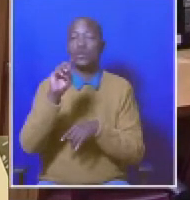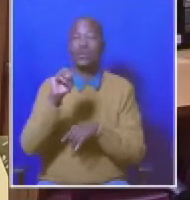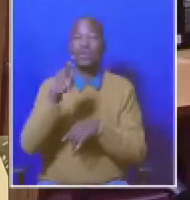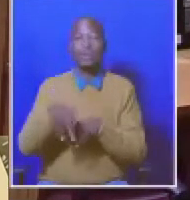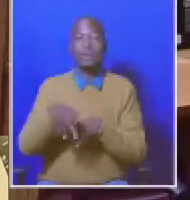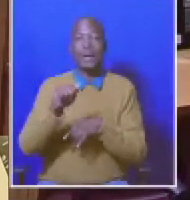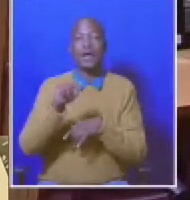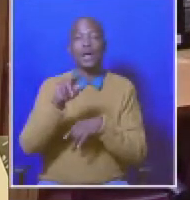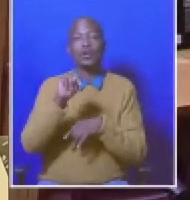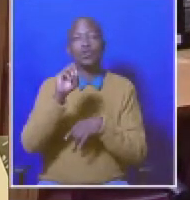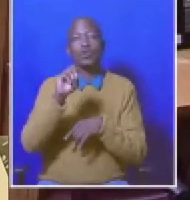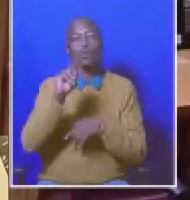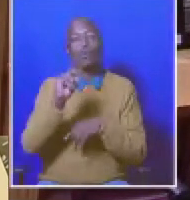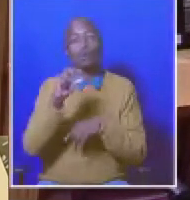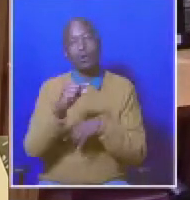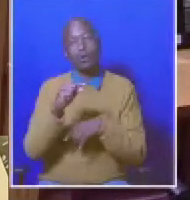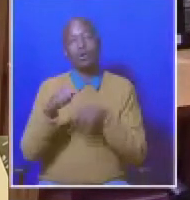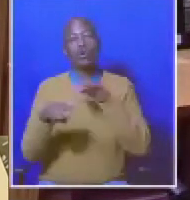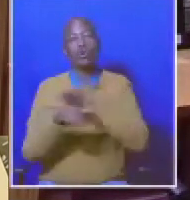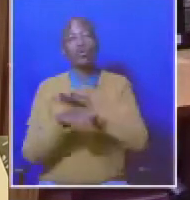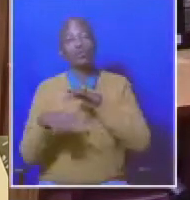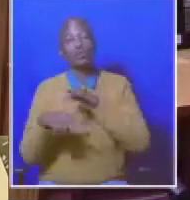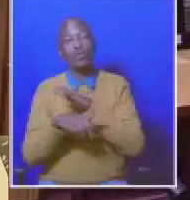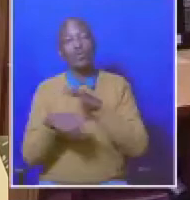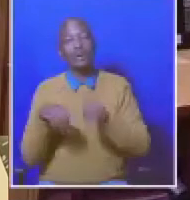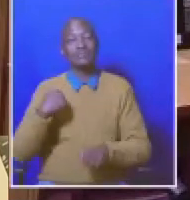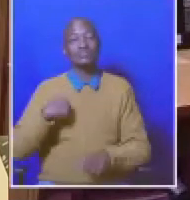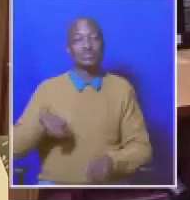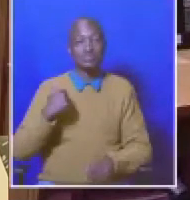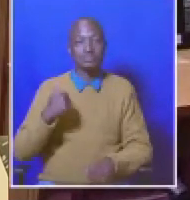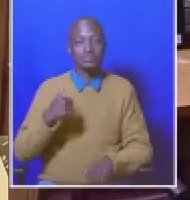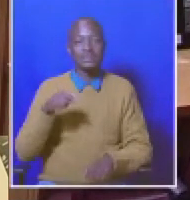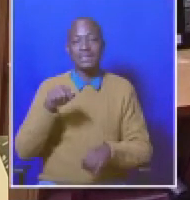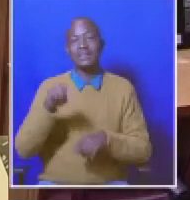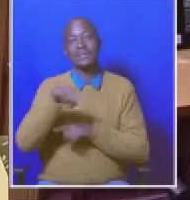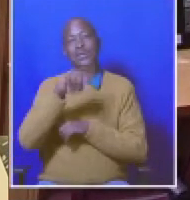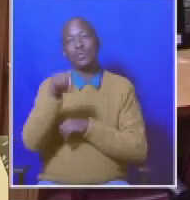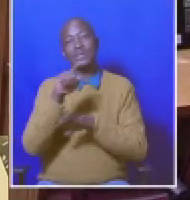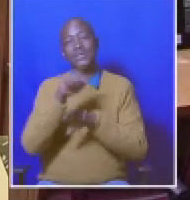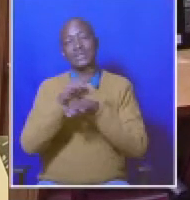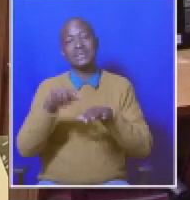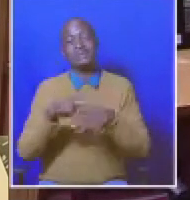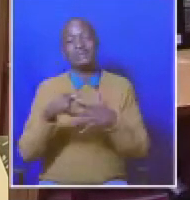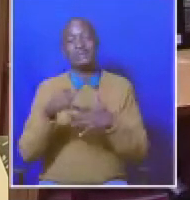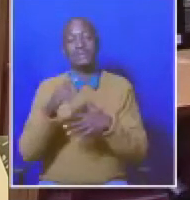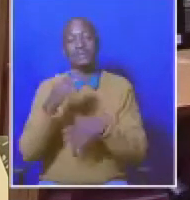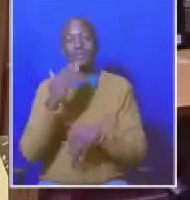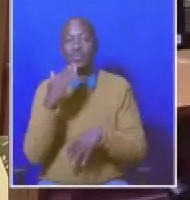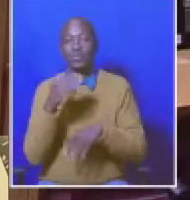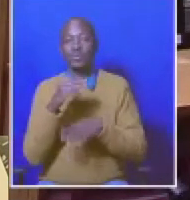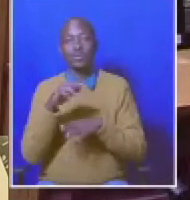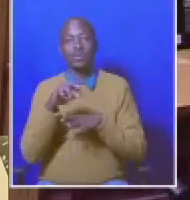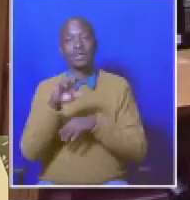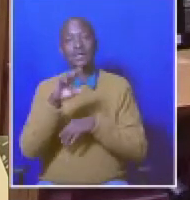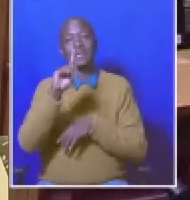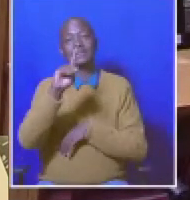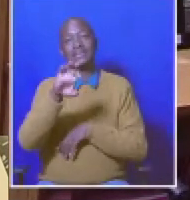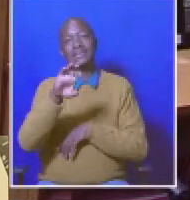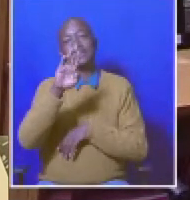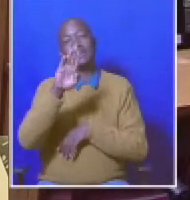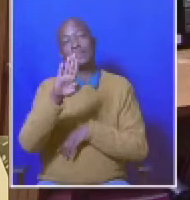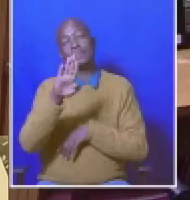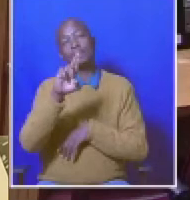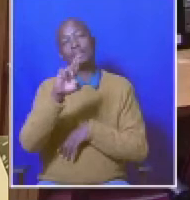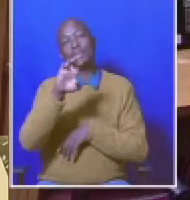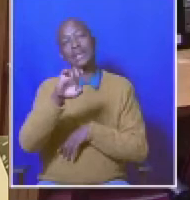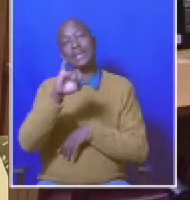Local Municipality. A question has been raised by tabled by Honorable De Brain,